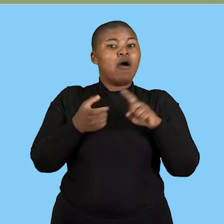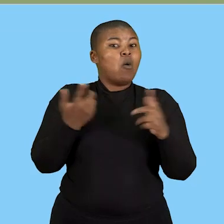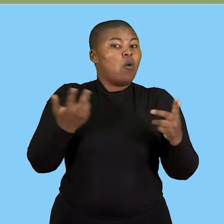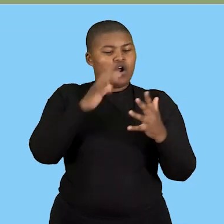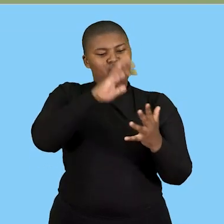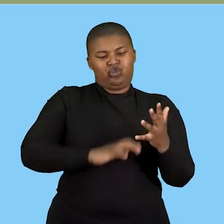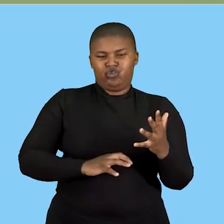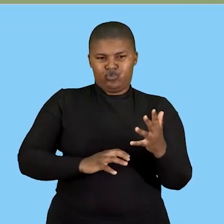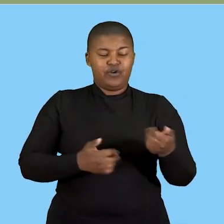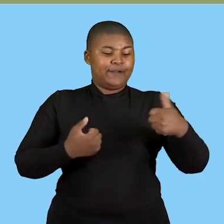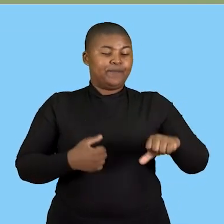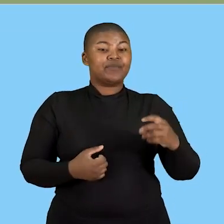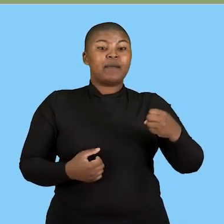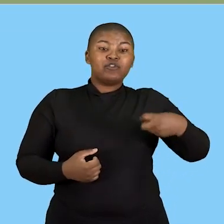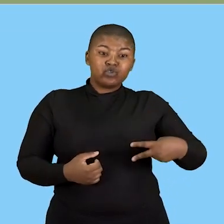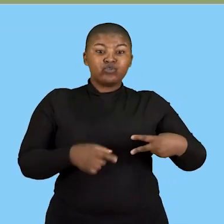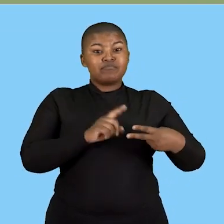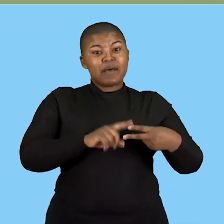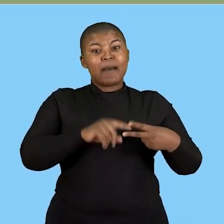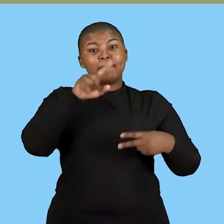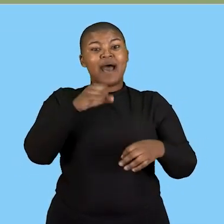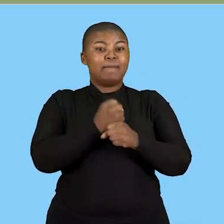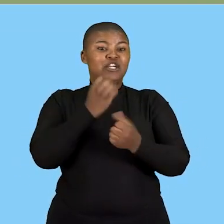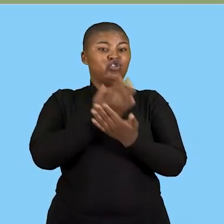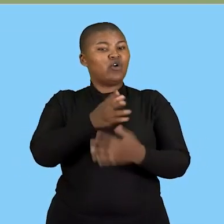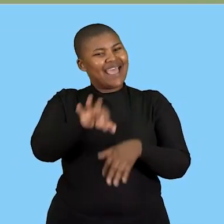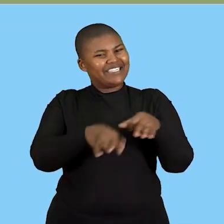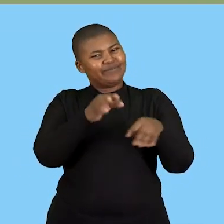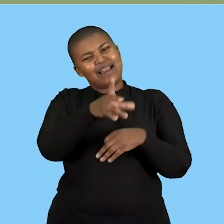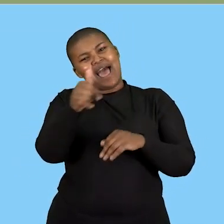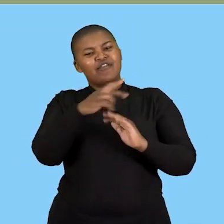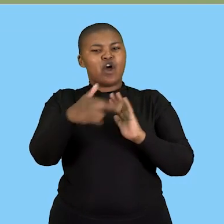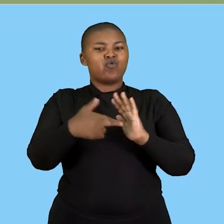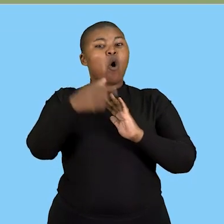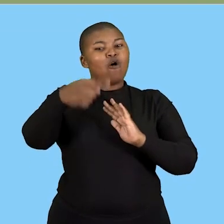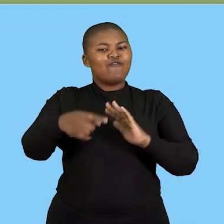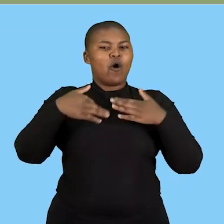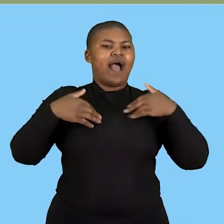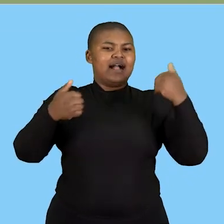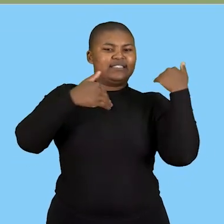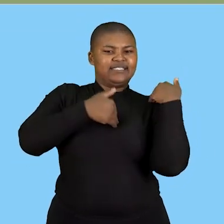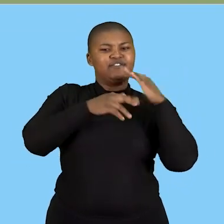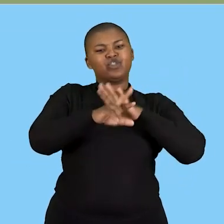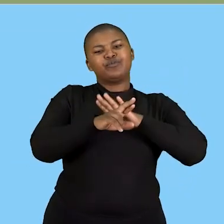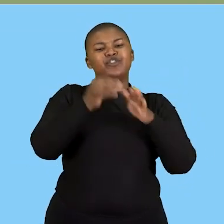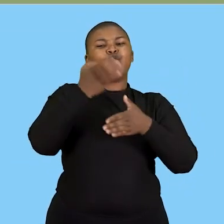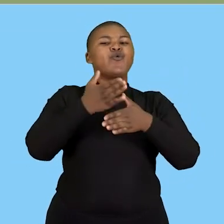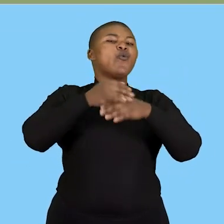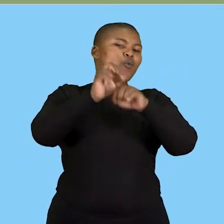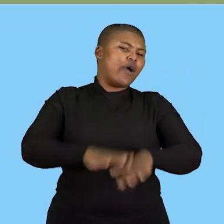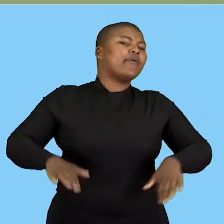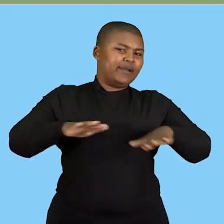the scenario above. And then number 2, you are expected to describe other roles of health and